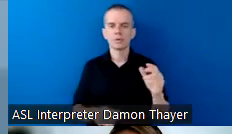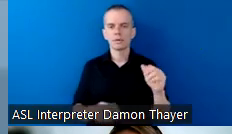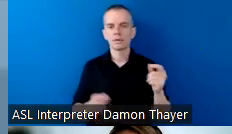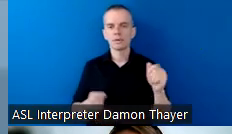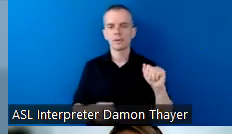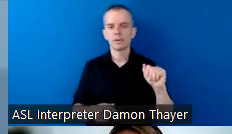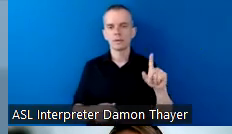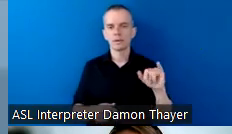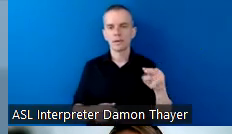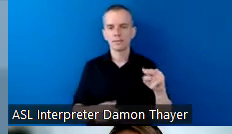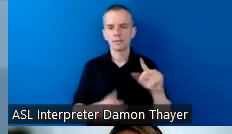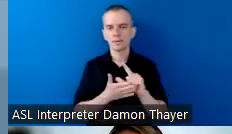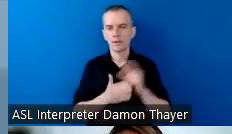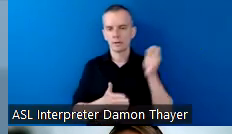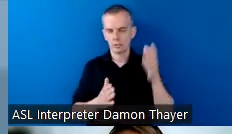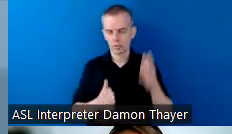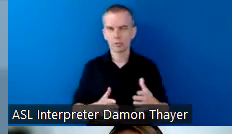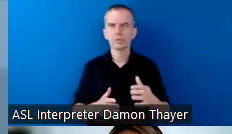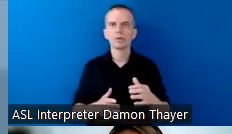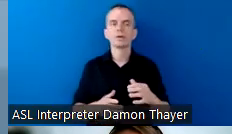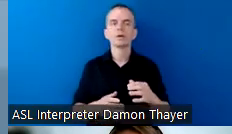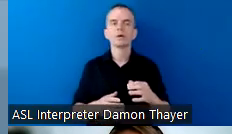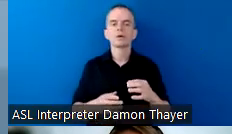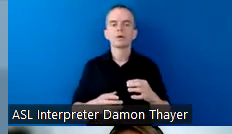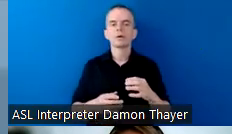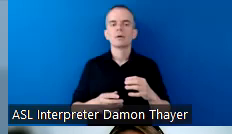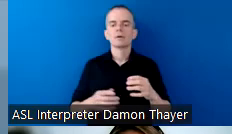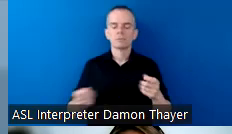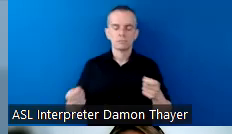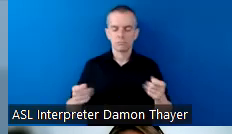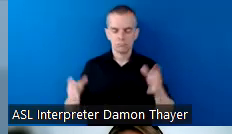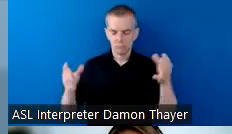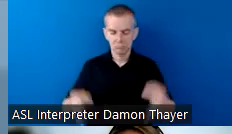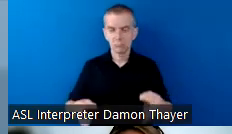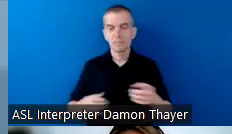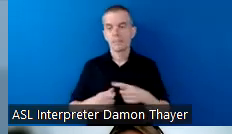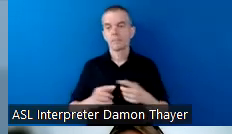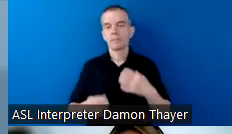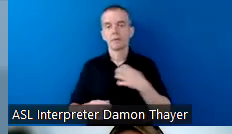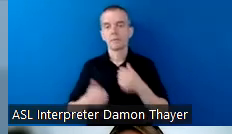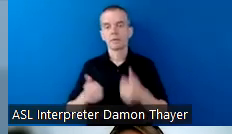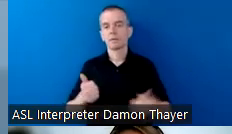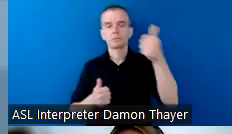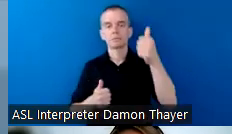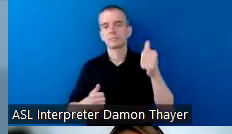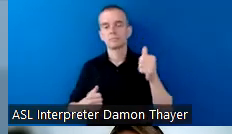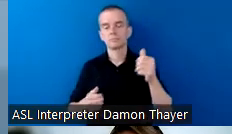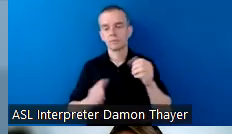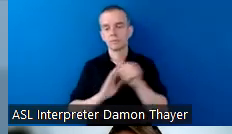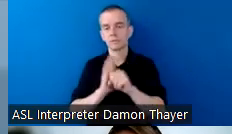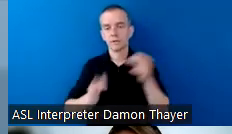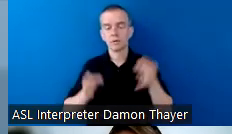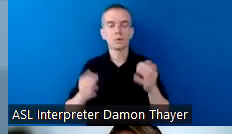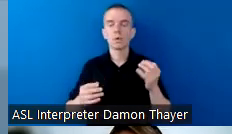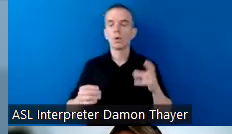state appeals court, or a complainant may at any time decide to take the case out of the administrative review